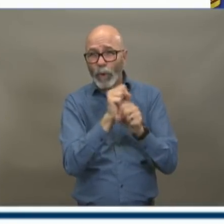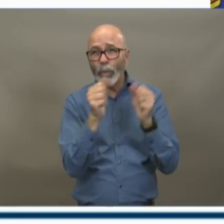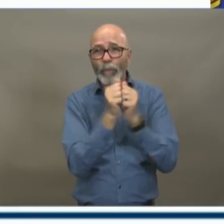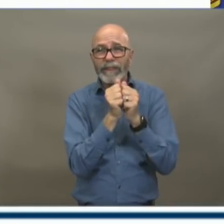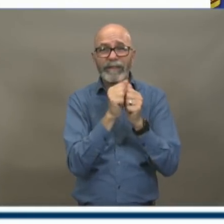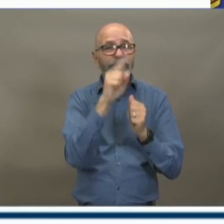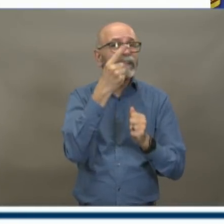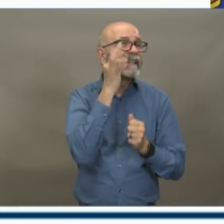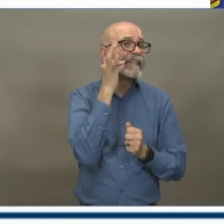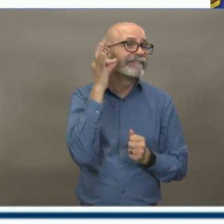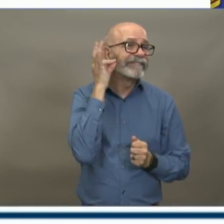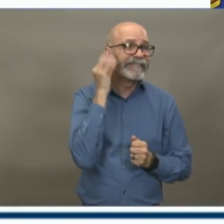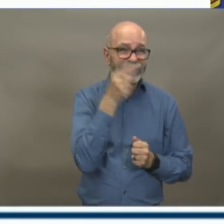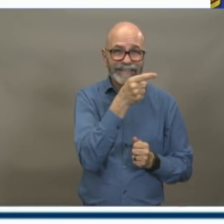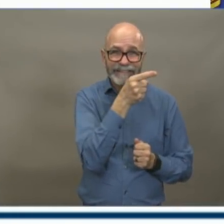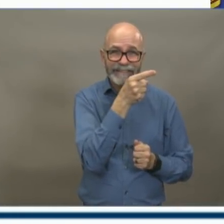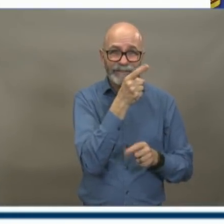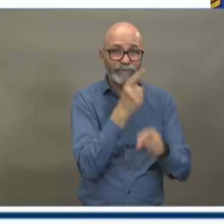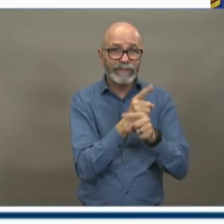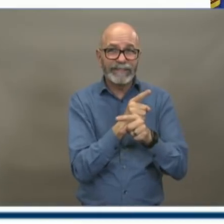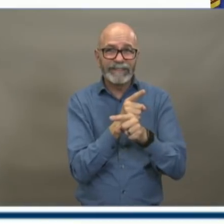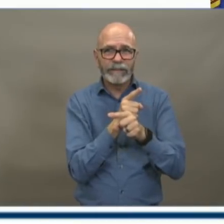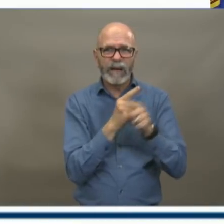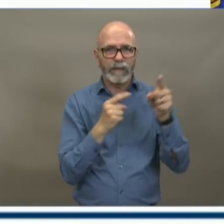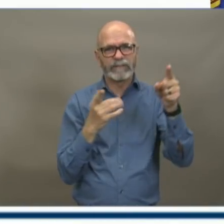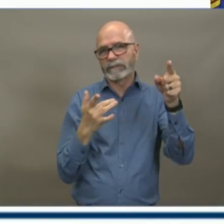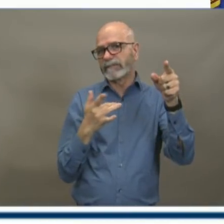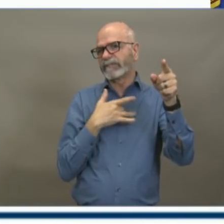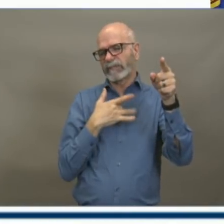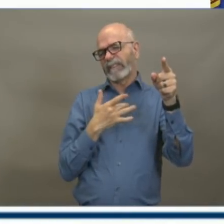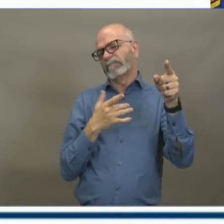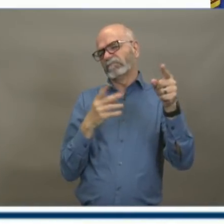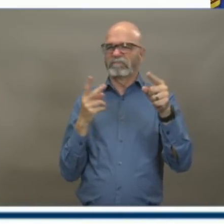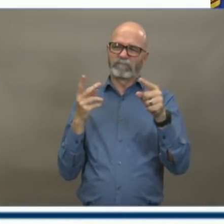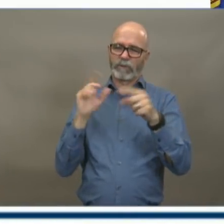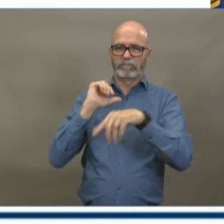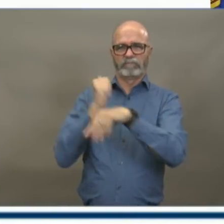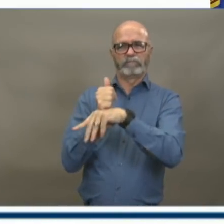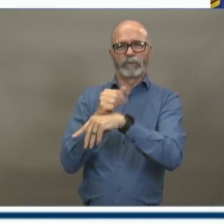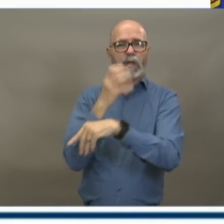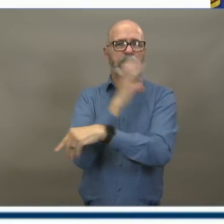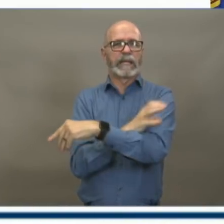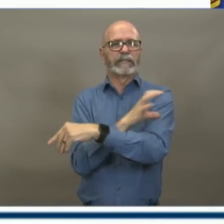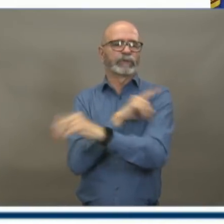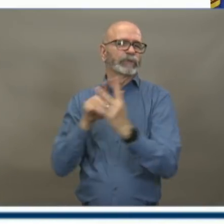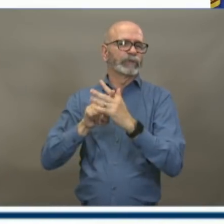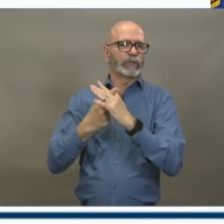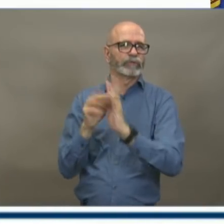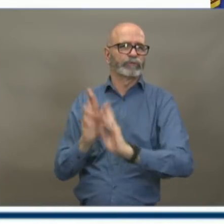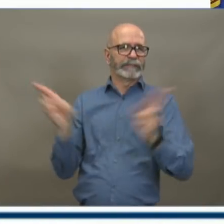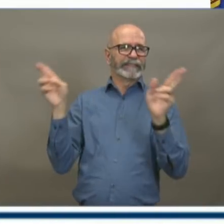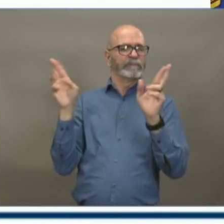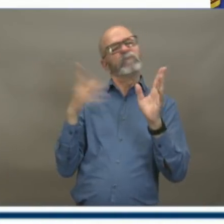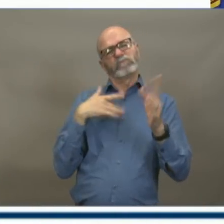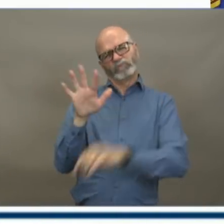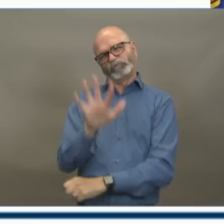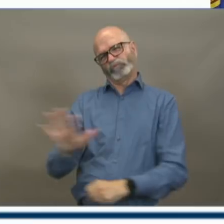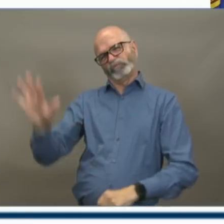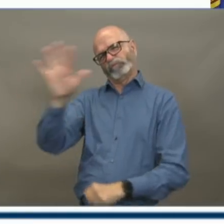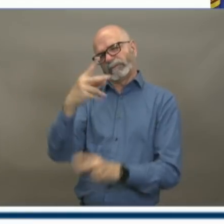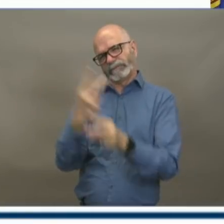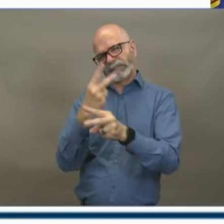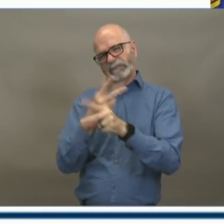have an estimate for when vaccination clinics could start in First Nation communities, just to have an estimate? And maybe if you can tell us as